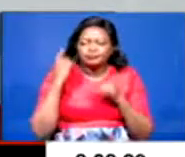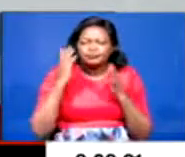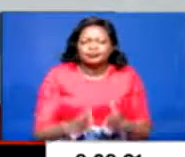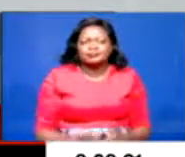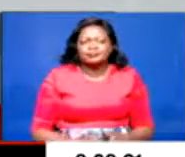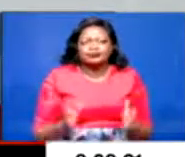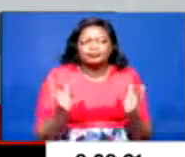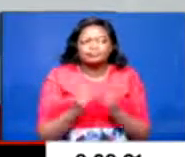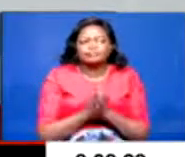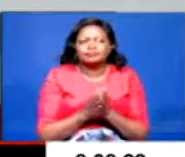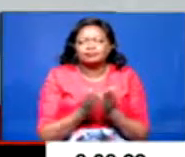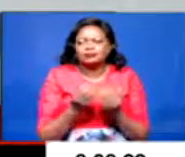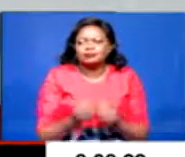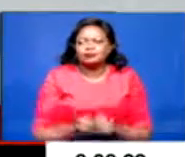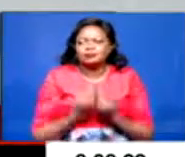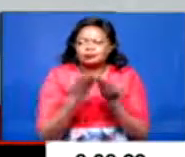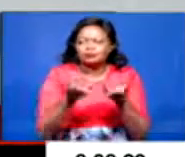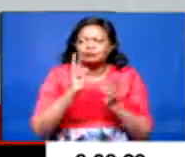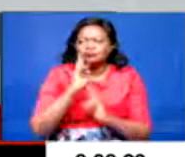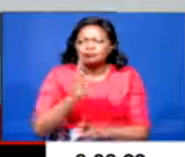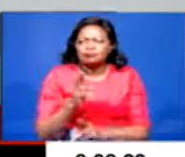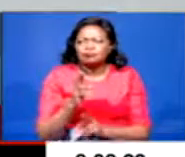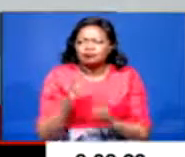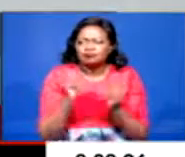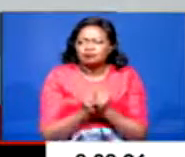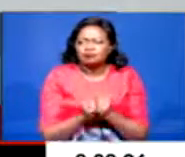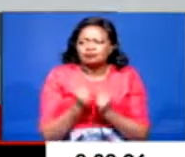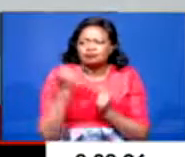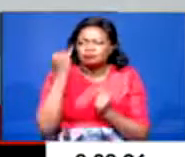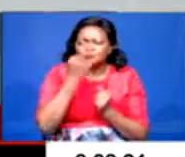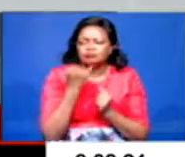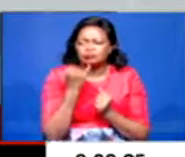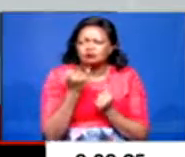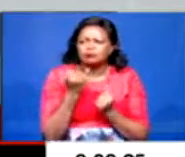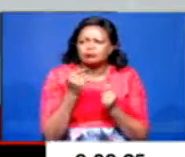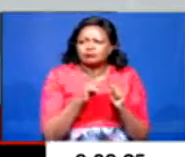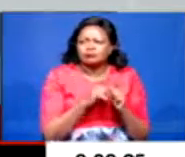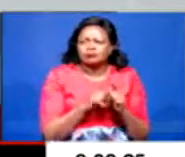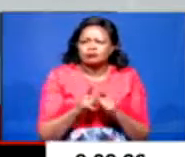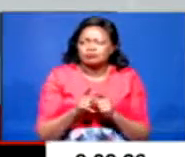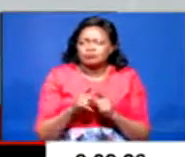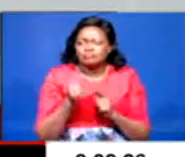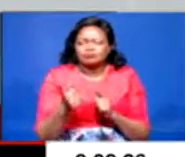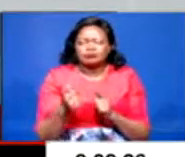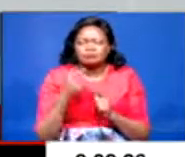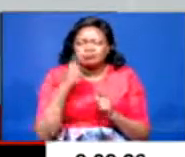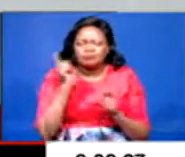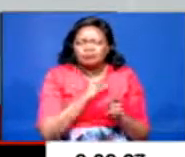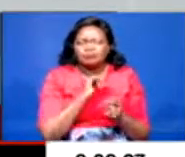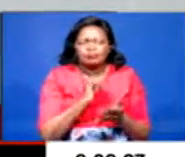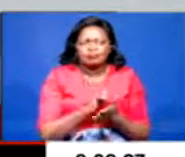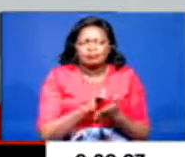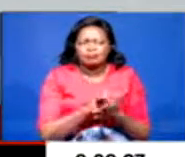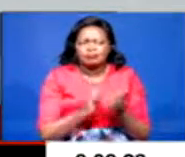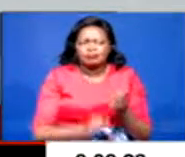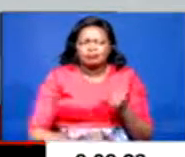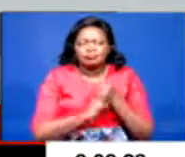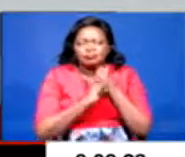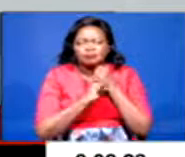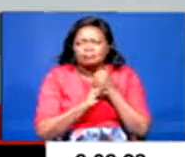the provisional results that are coming in with the images, again, as Gisore has correctly pointed out, is only backed up if all